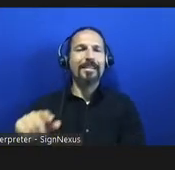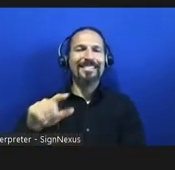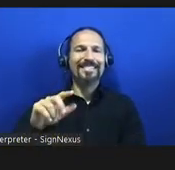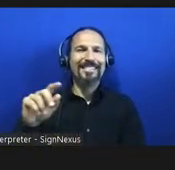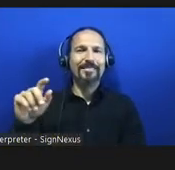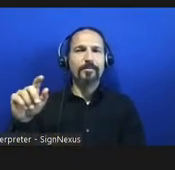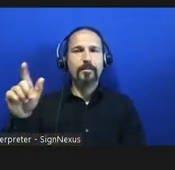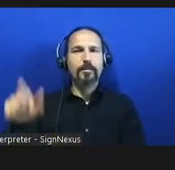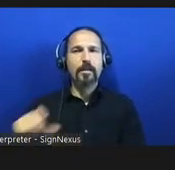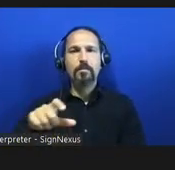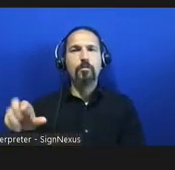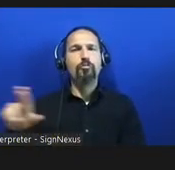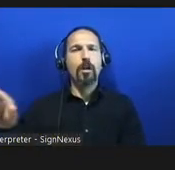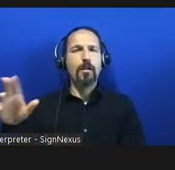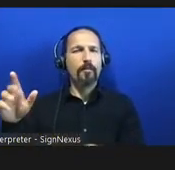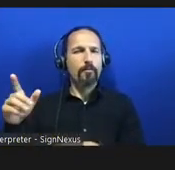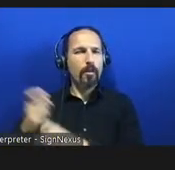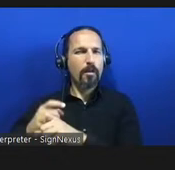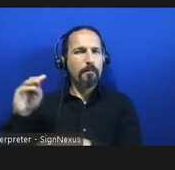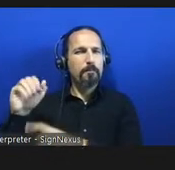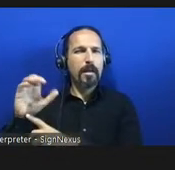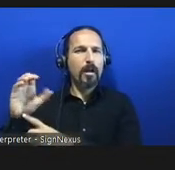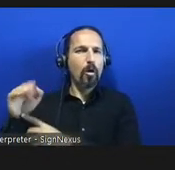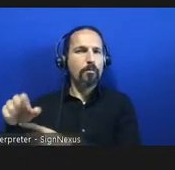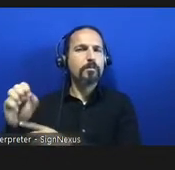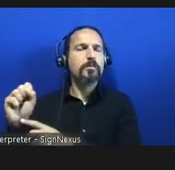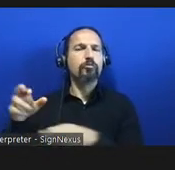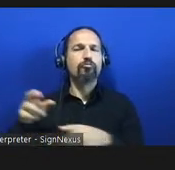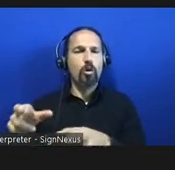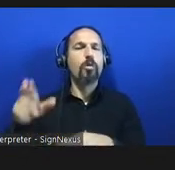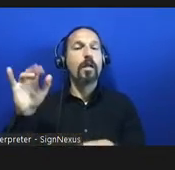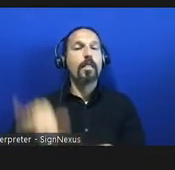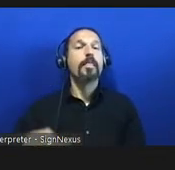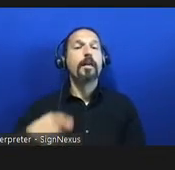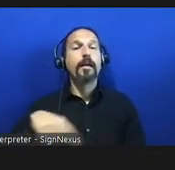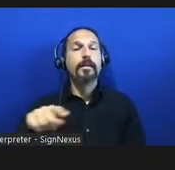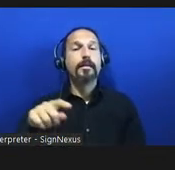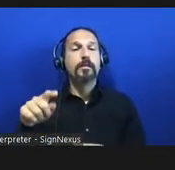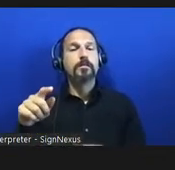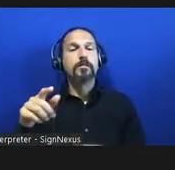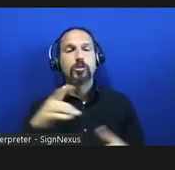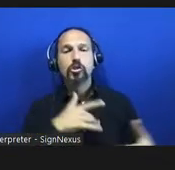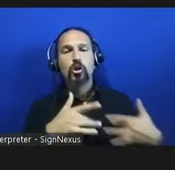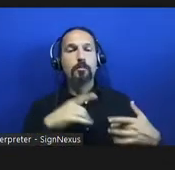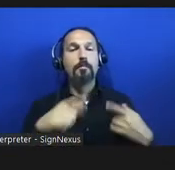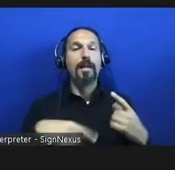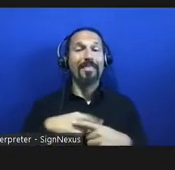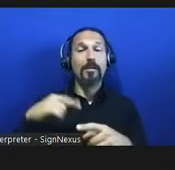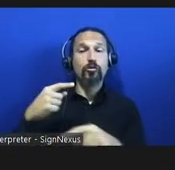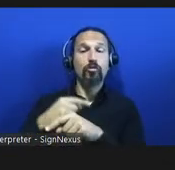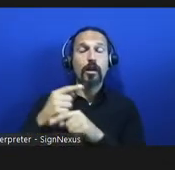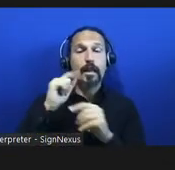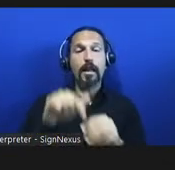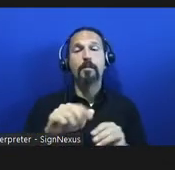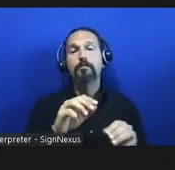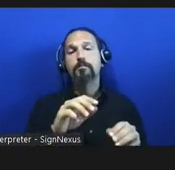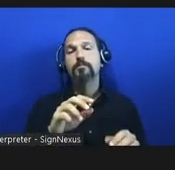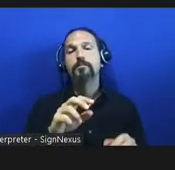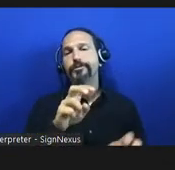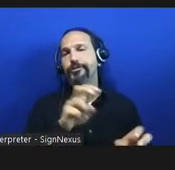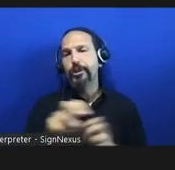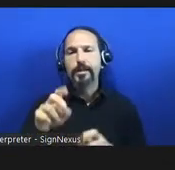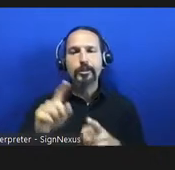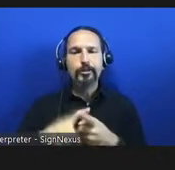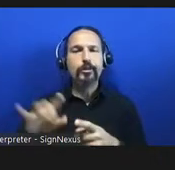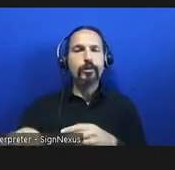right during the same Outreach period the trucking associations also raised their concerns that people can move to transit to avoid the toll